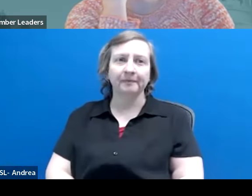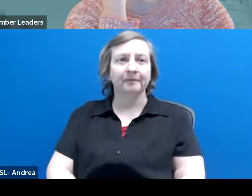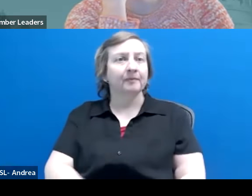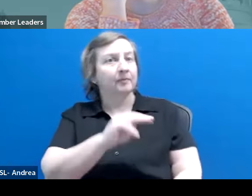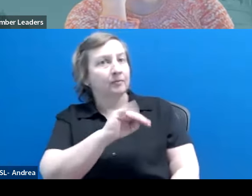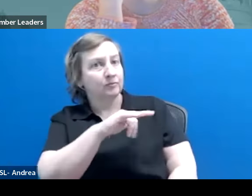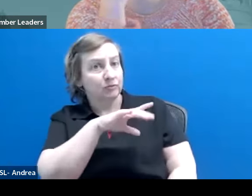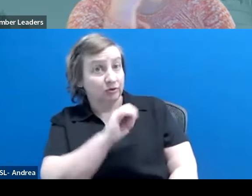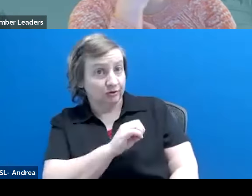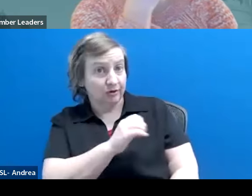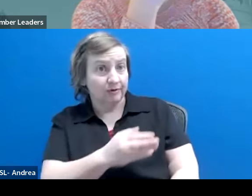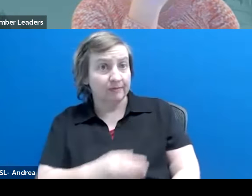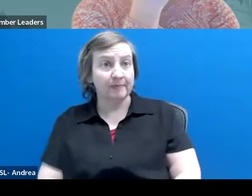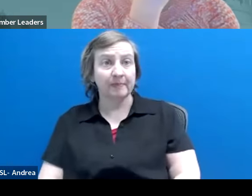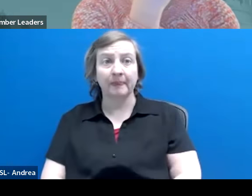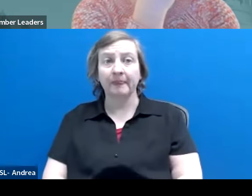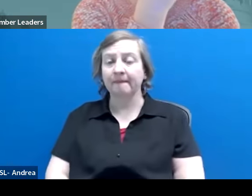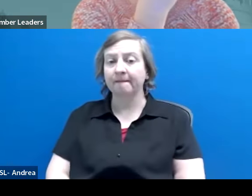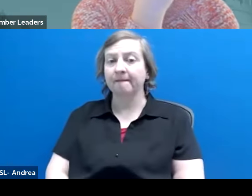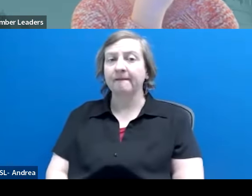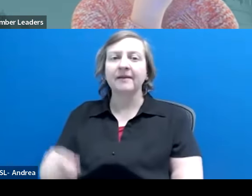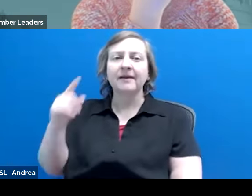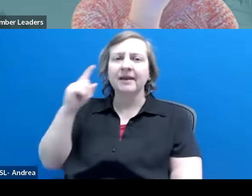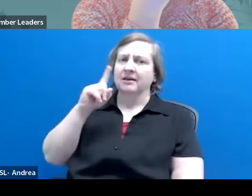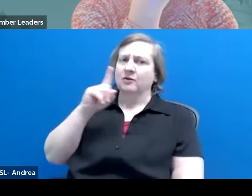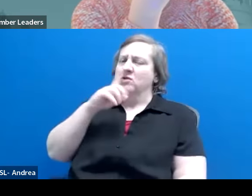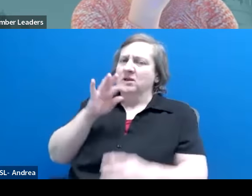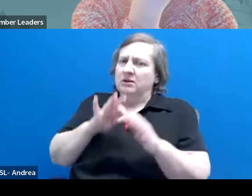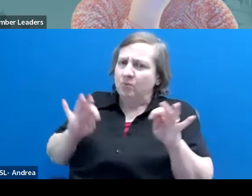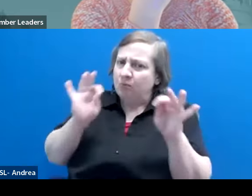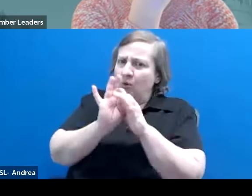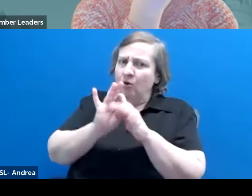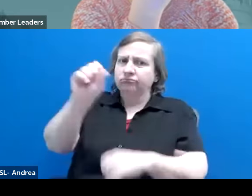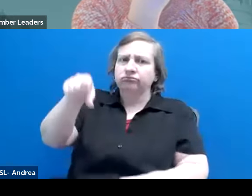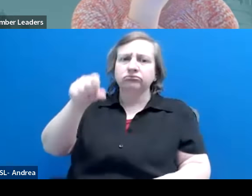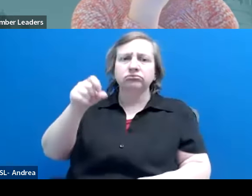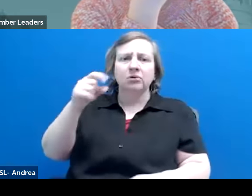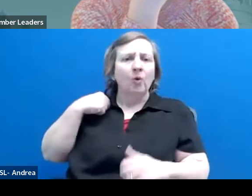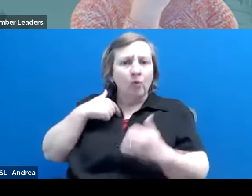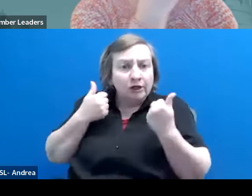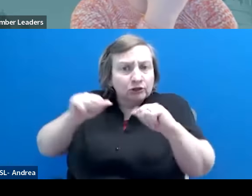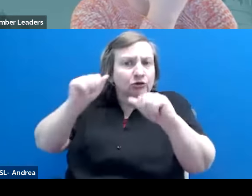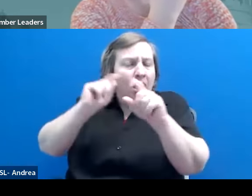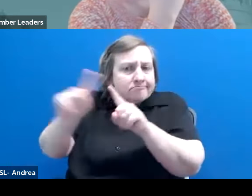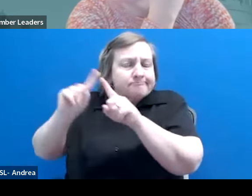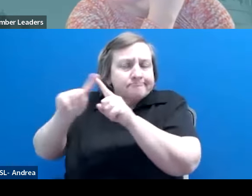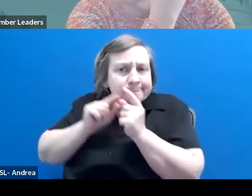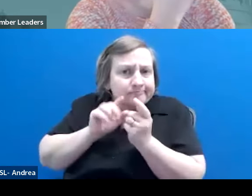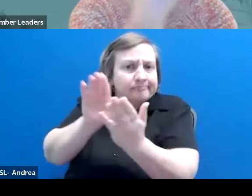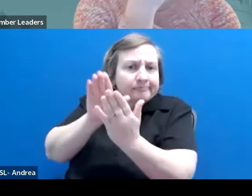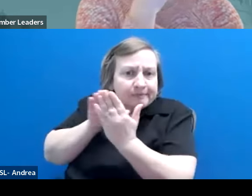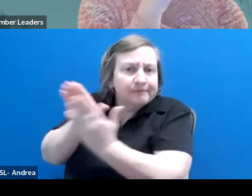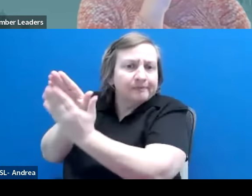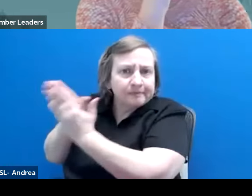Michelle. I just think this is really critical. I think we've been trying a number of different ways to really make sure